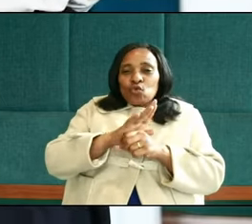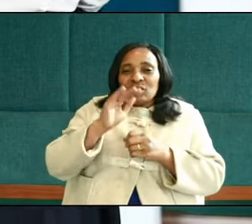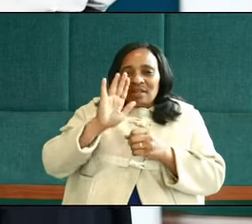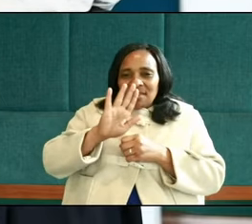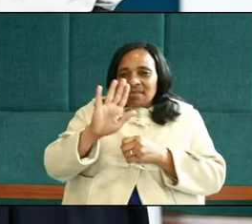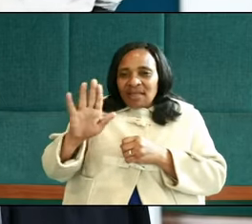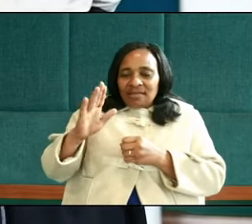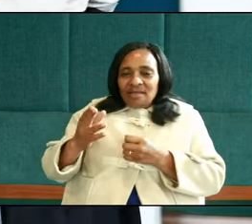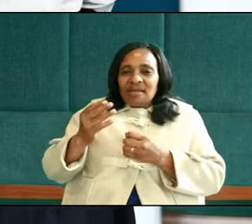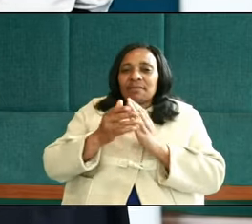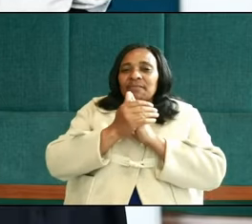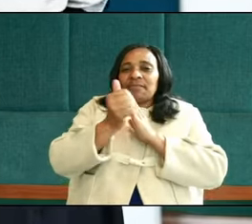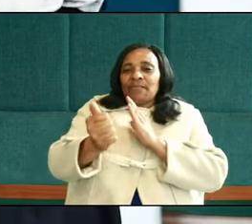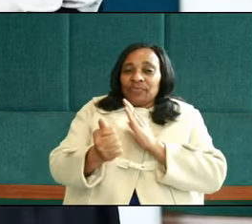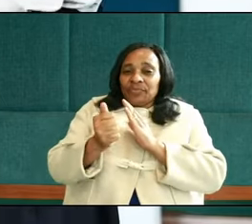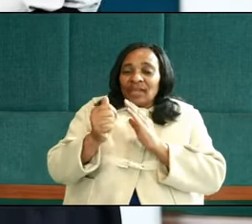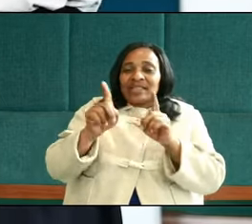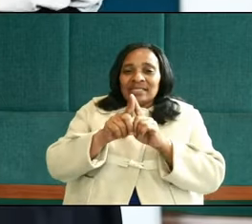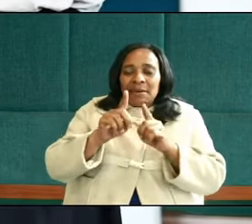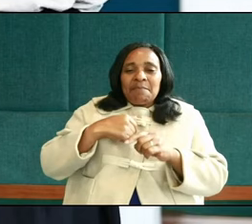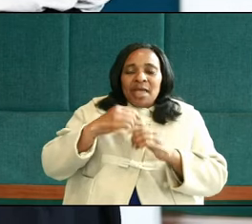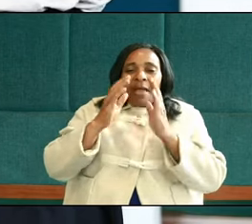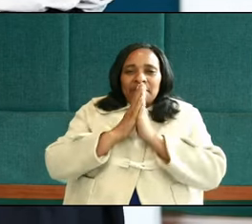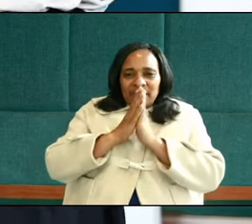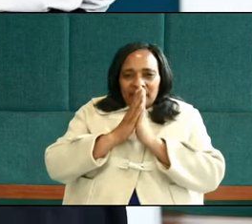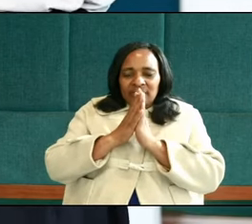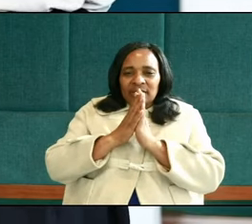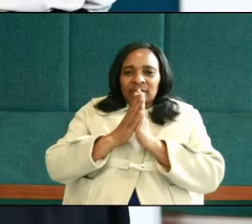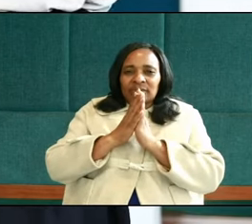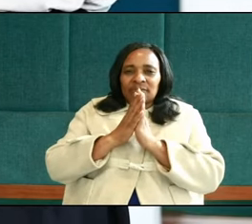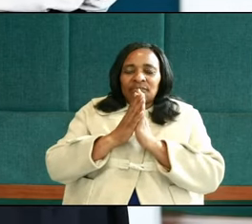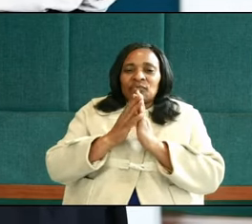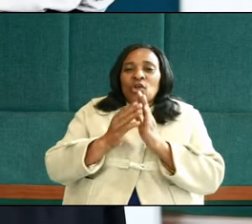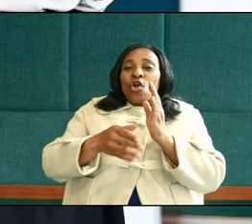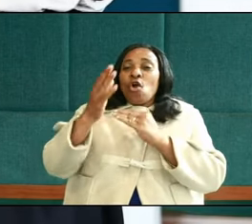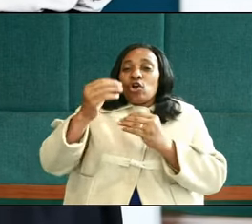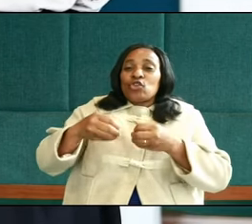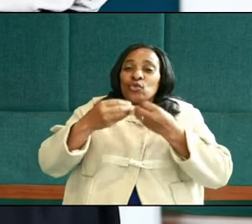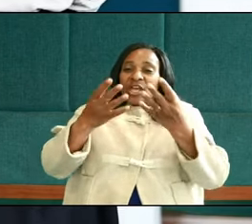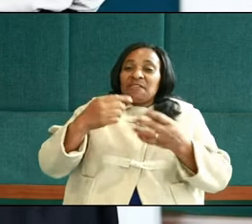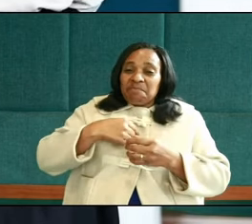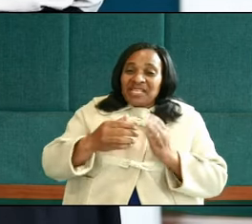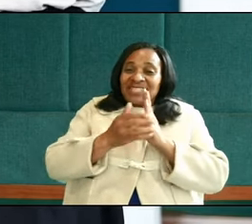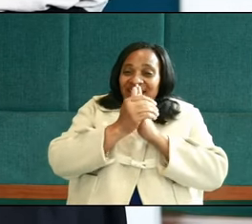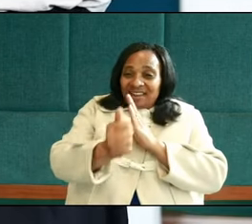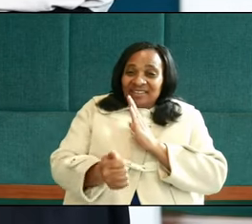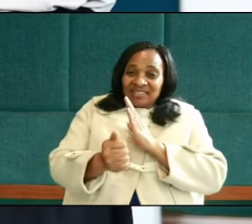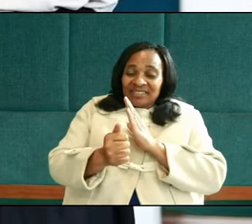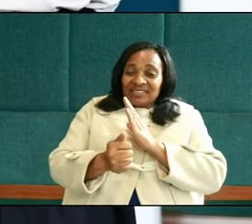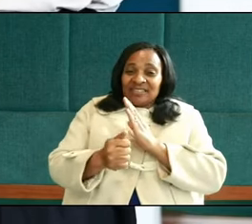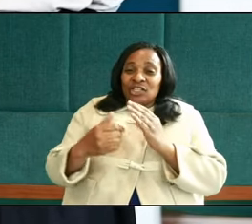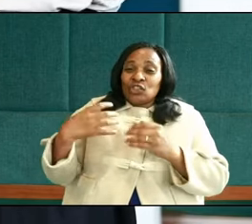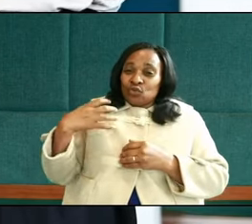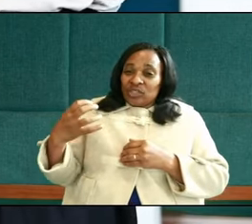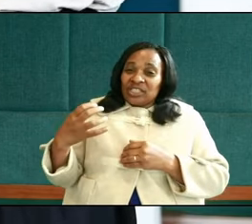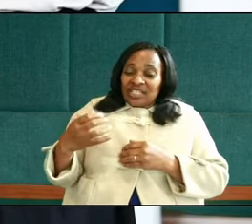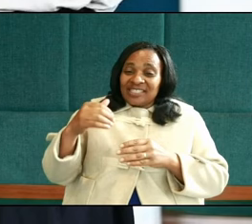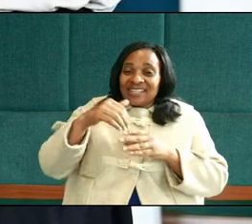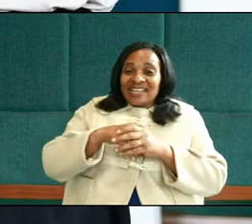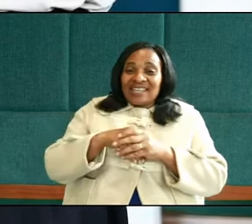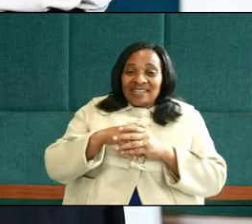know a song that could help us out. God, you gave me talent,